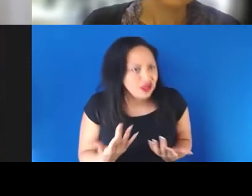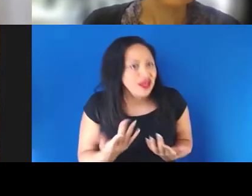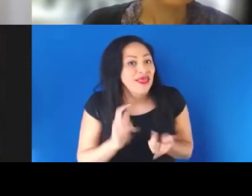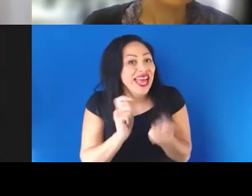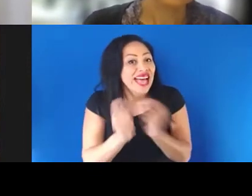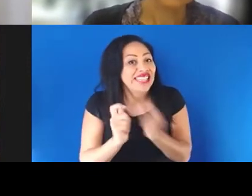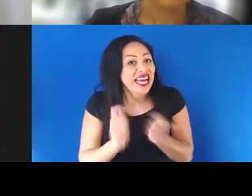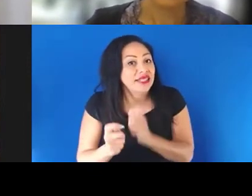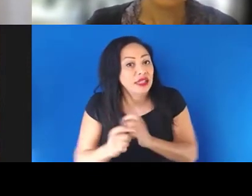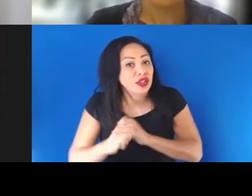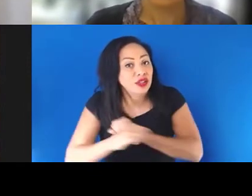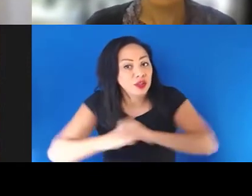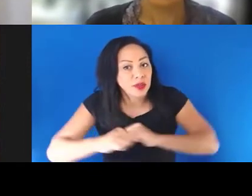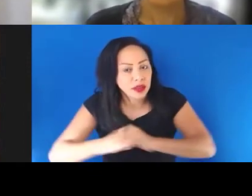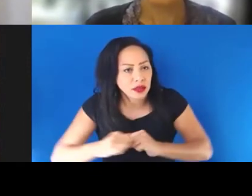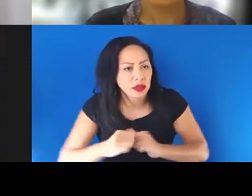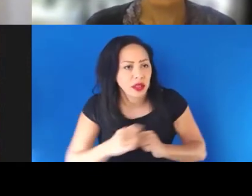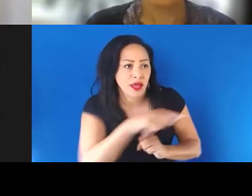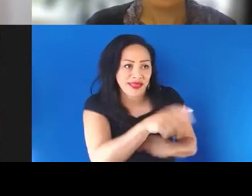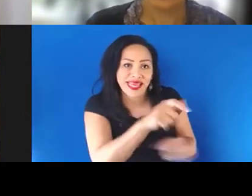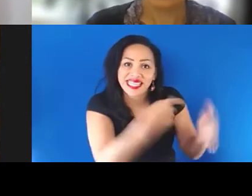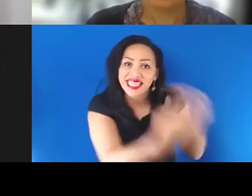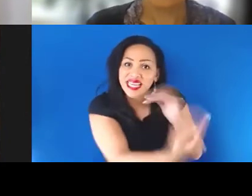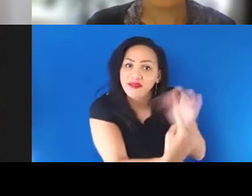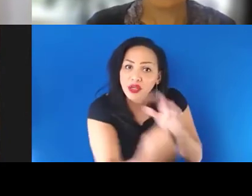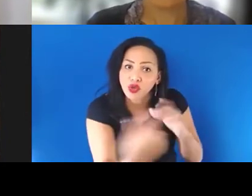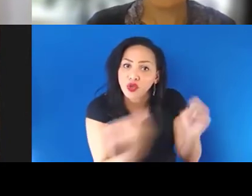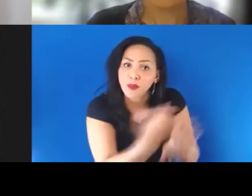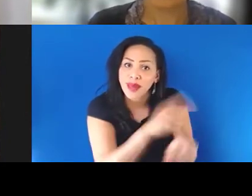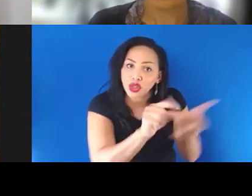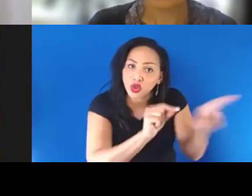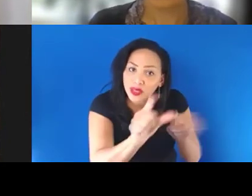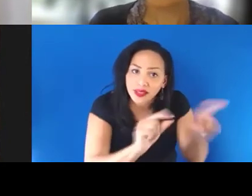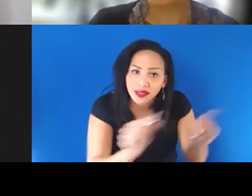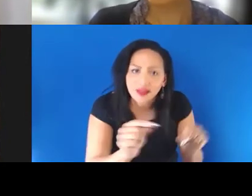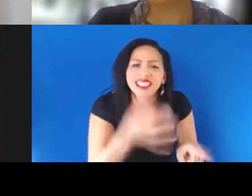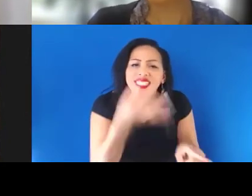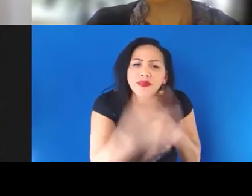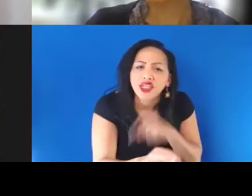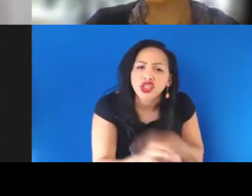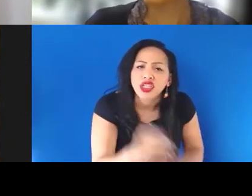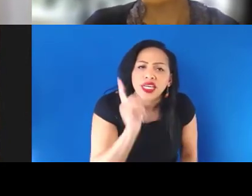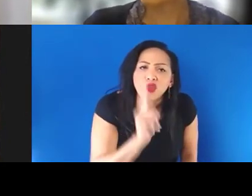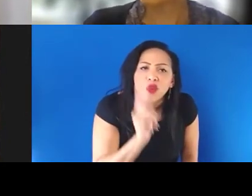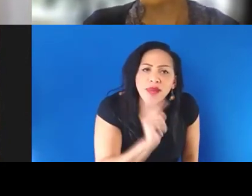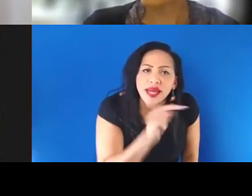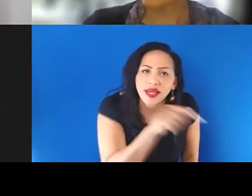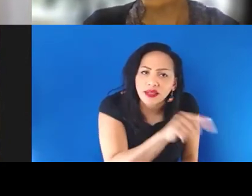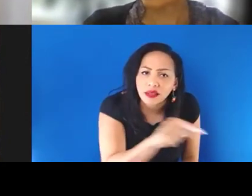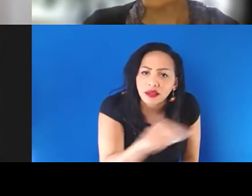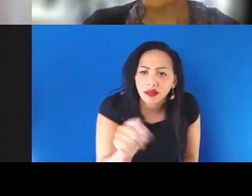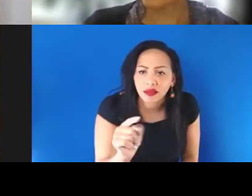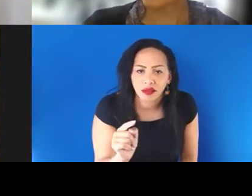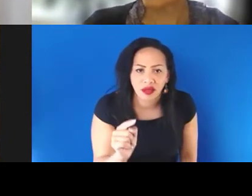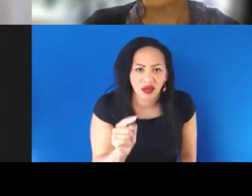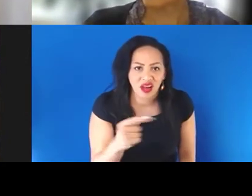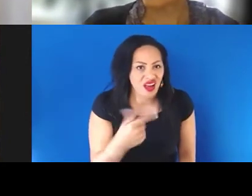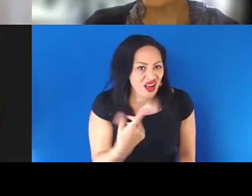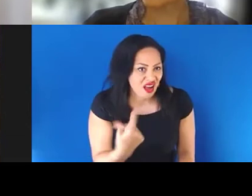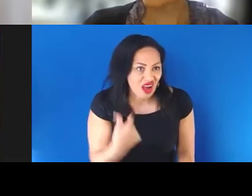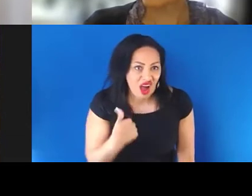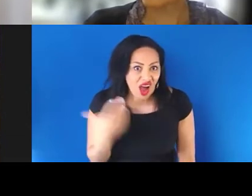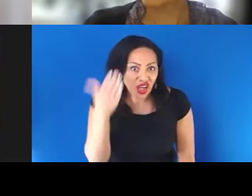individuals and communities make, and women, especially in the sector I work with in urban slums, are the